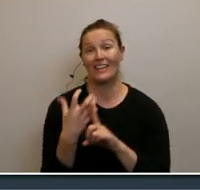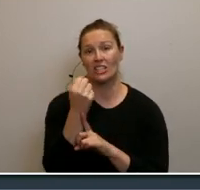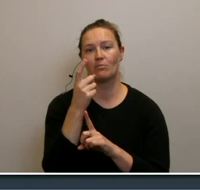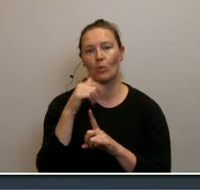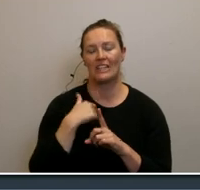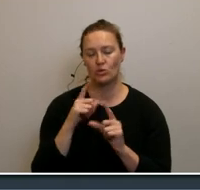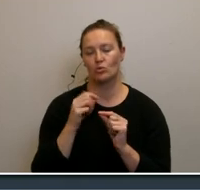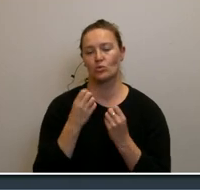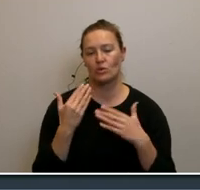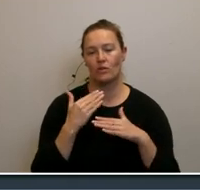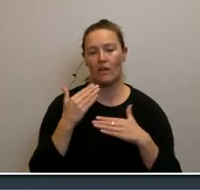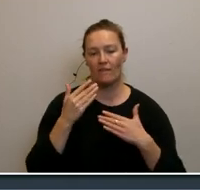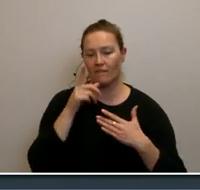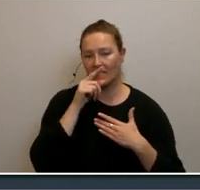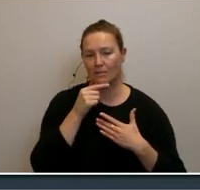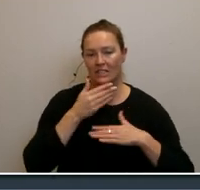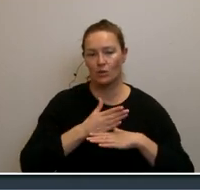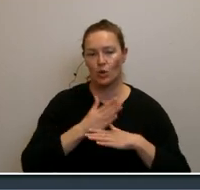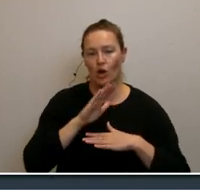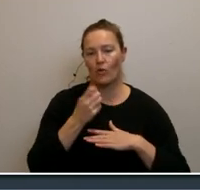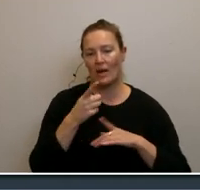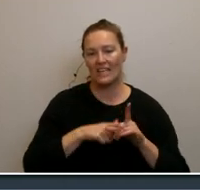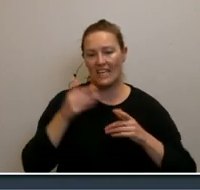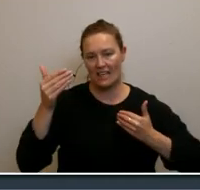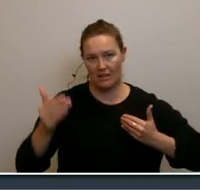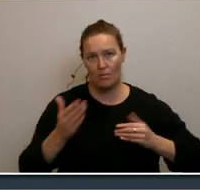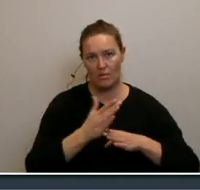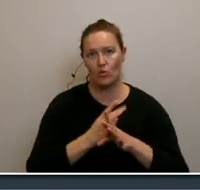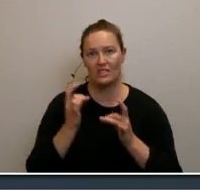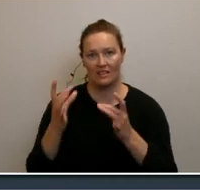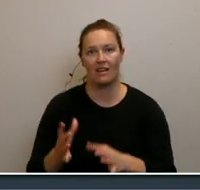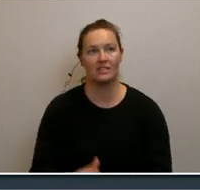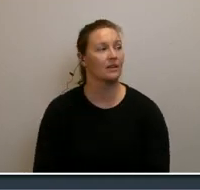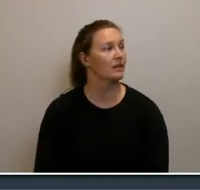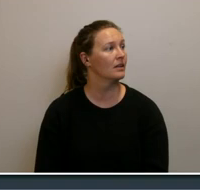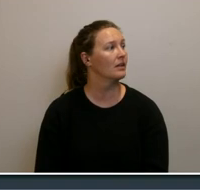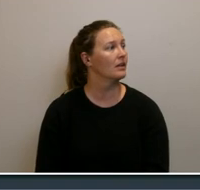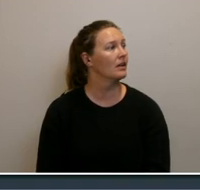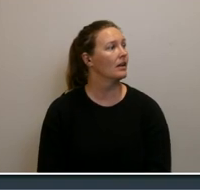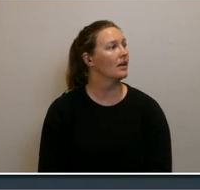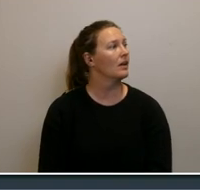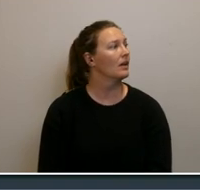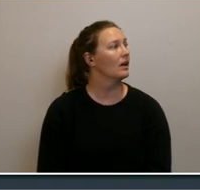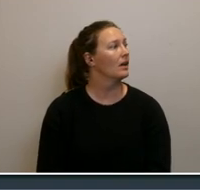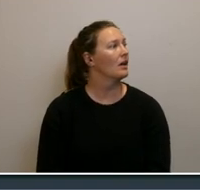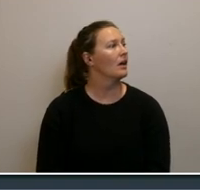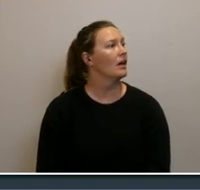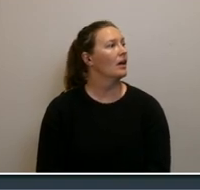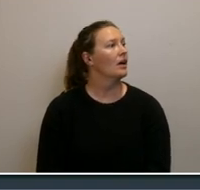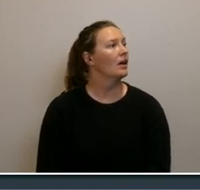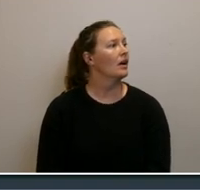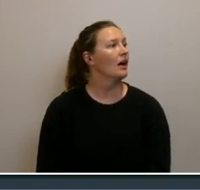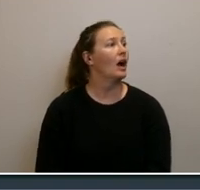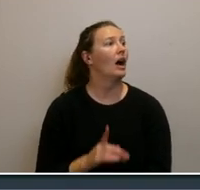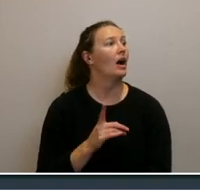feasibility work over the next year or so, I think, before we get going. Madam Mayor, can I just make one quick comment? I'm